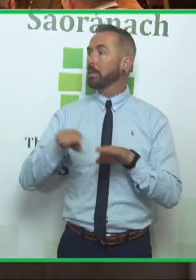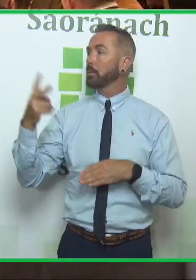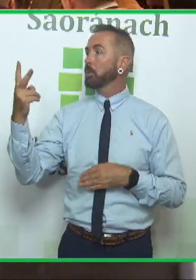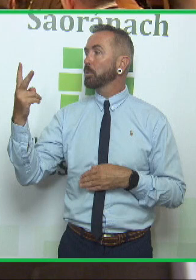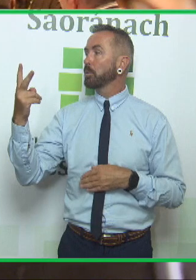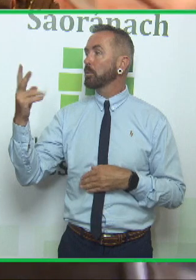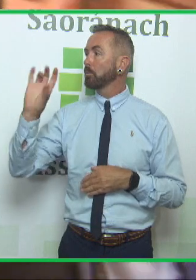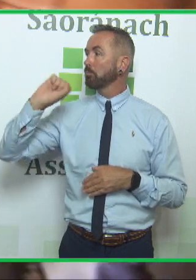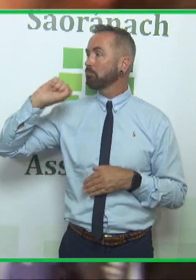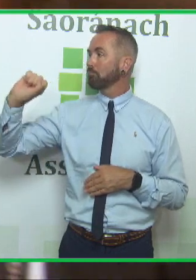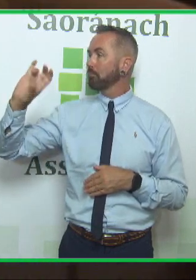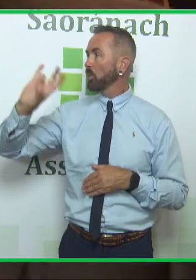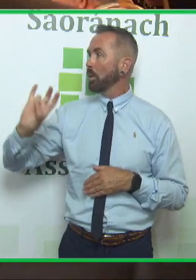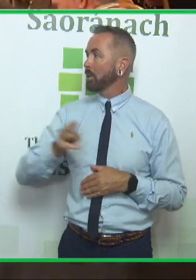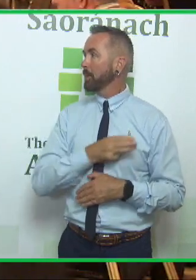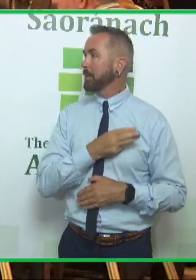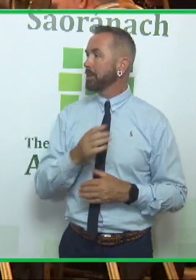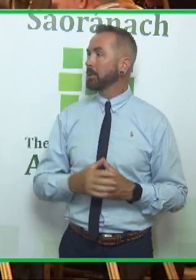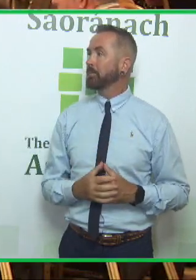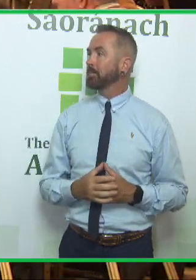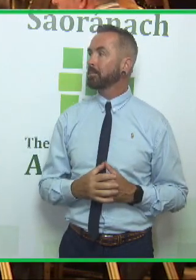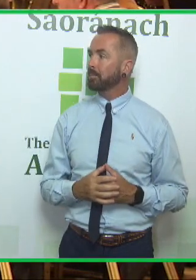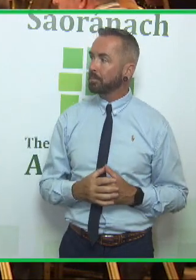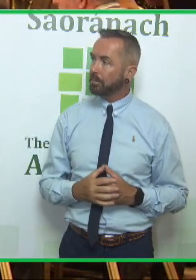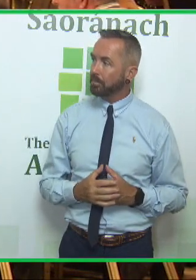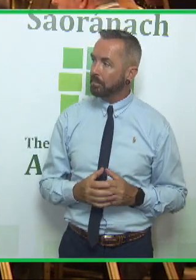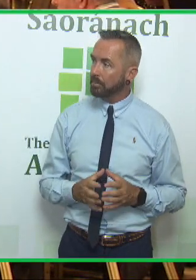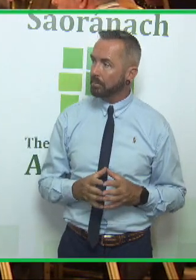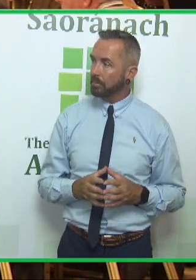Table number 2, if you want to pose, please.